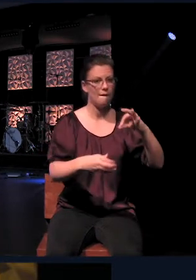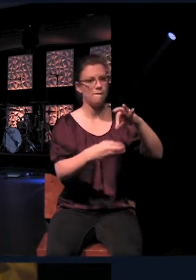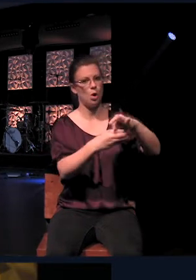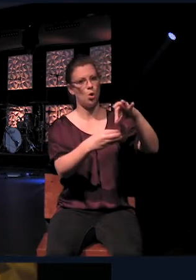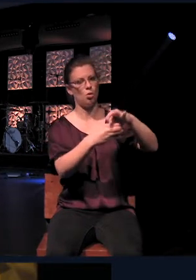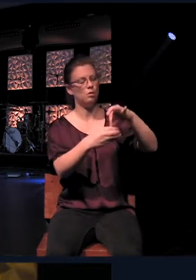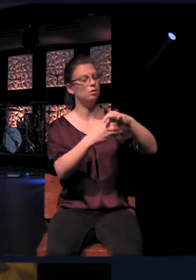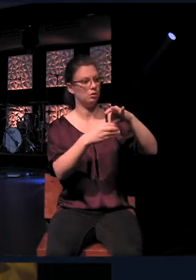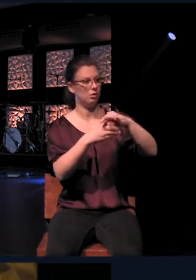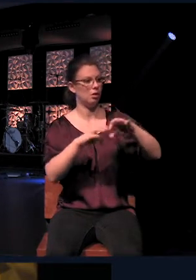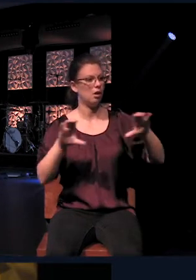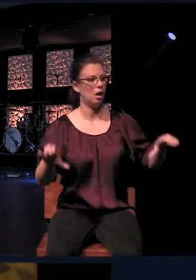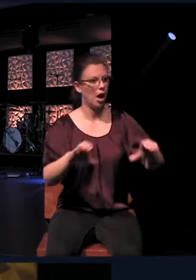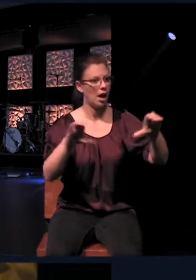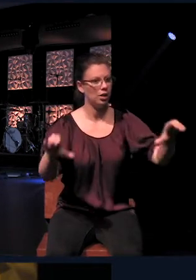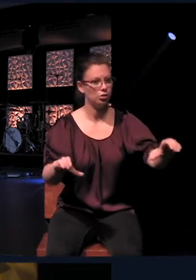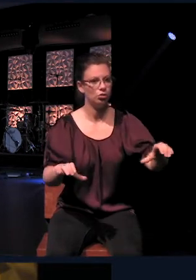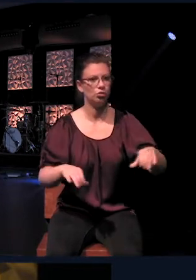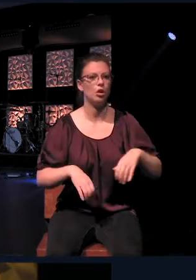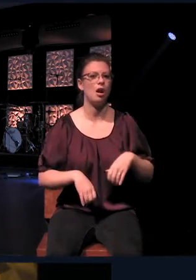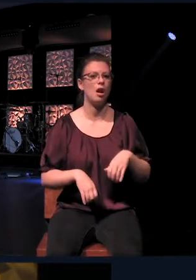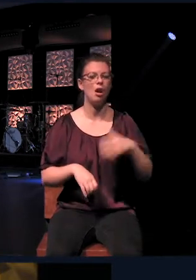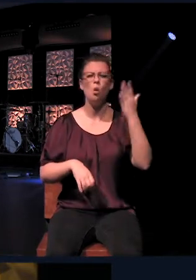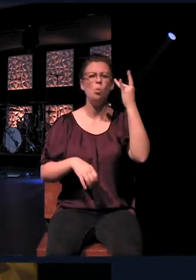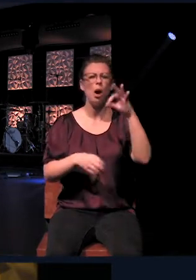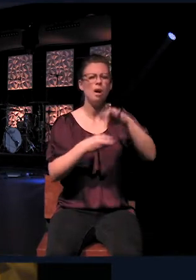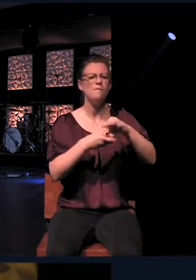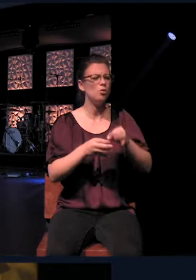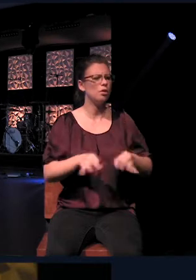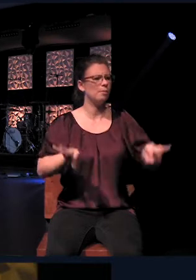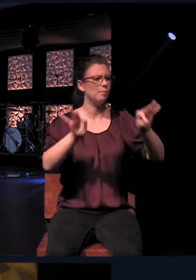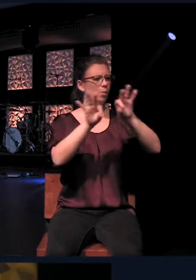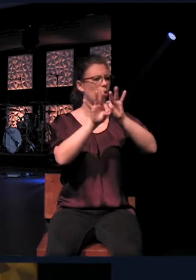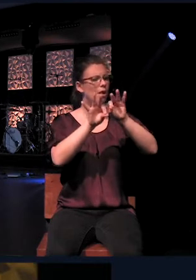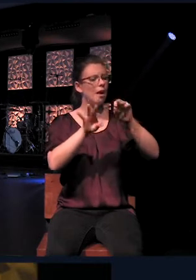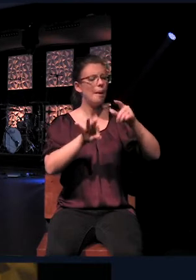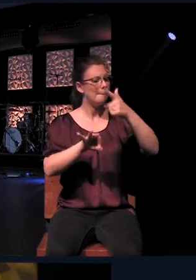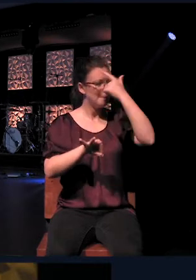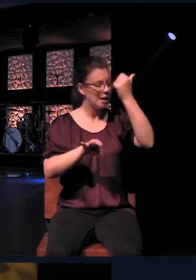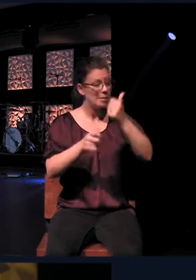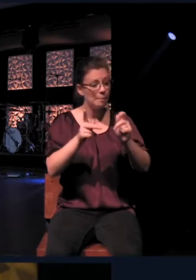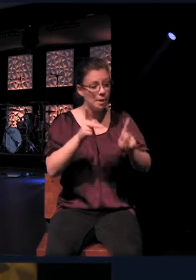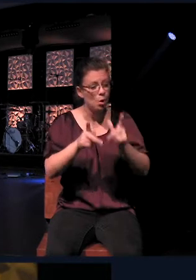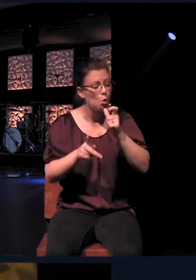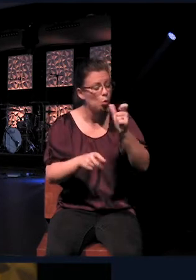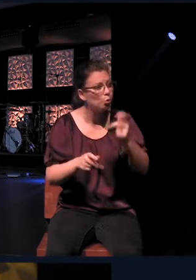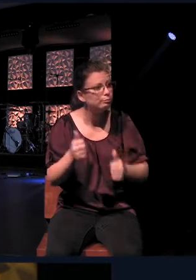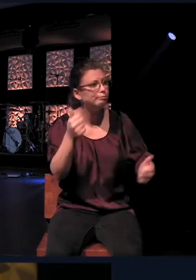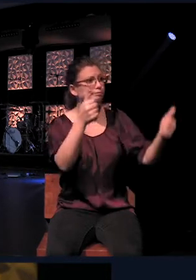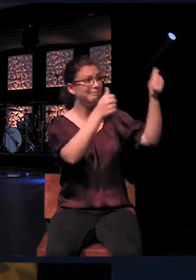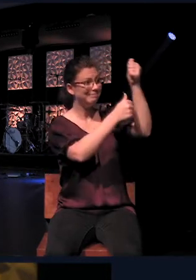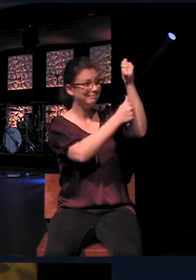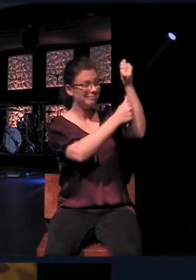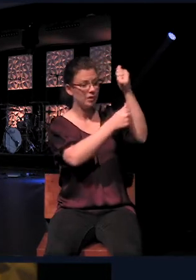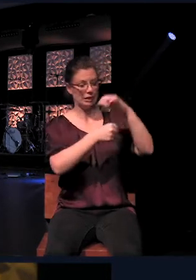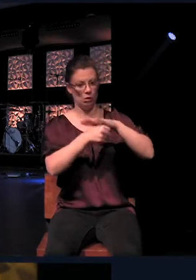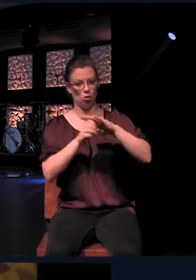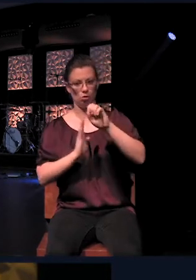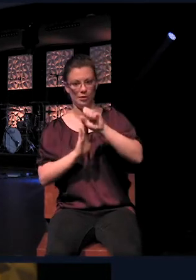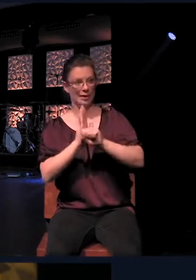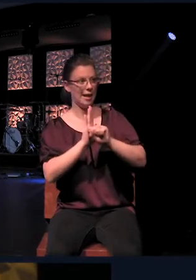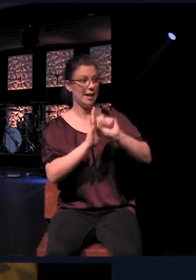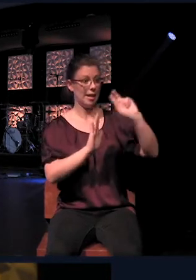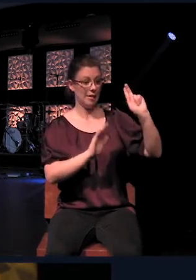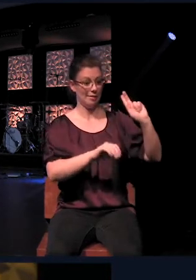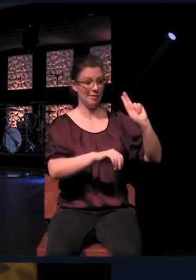to help select those that will be leading our government at every level, local, state, and national. And as followers